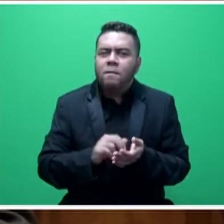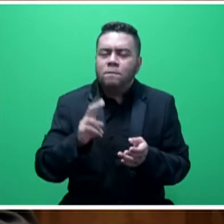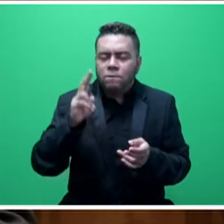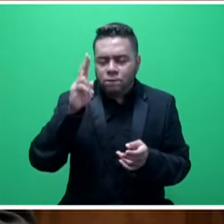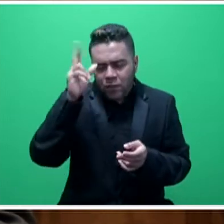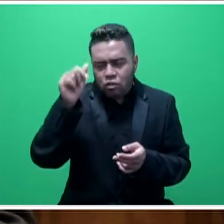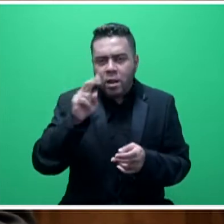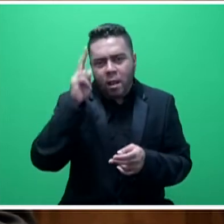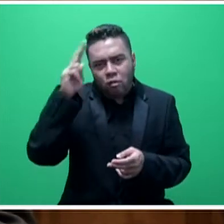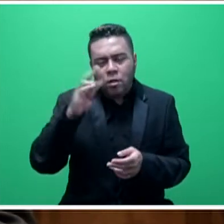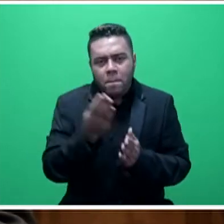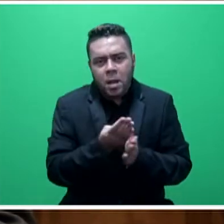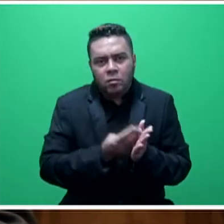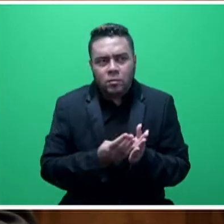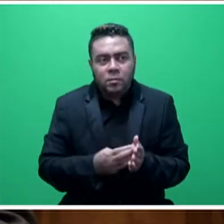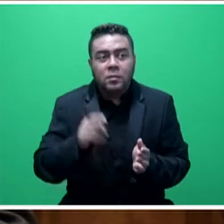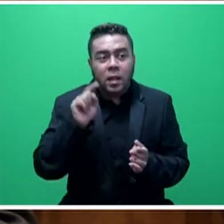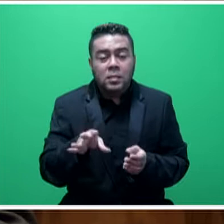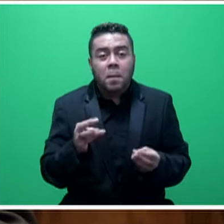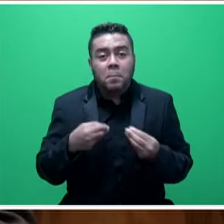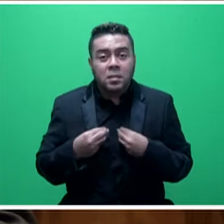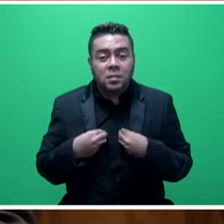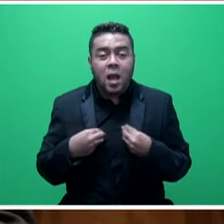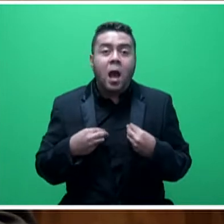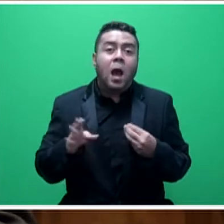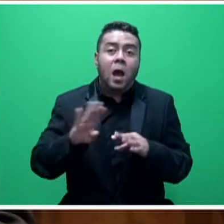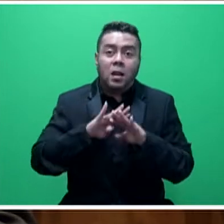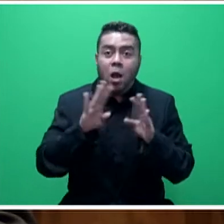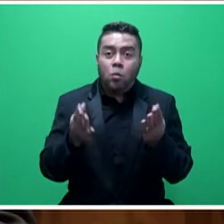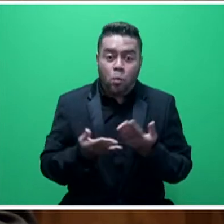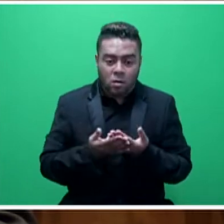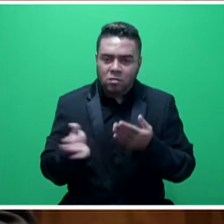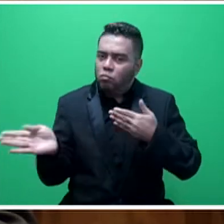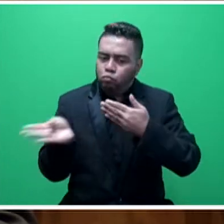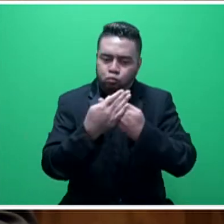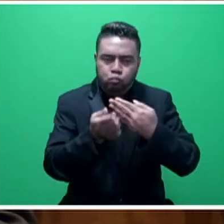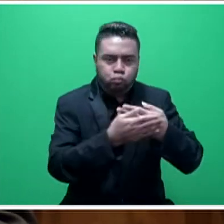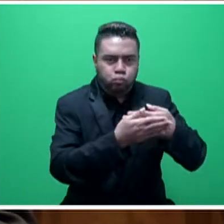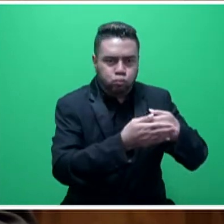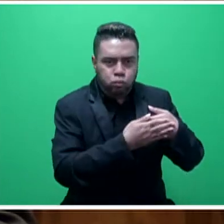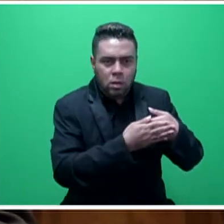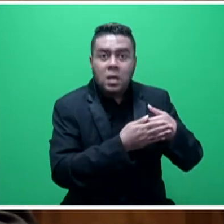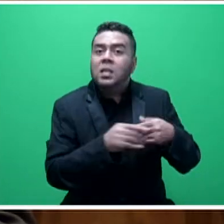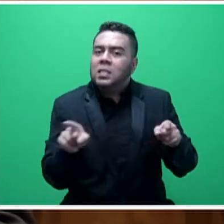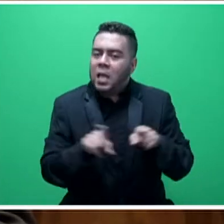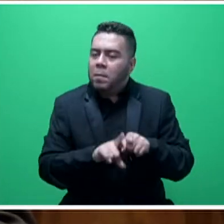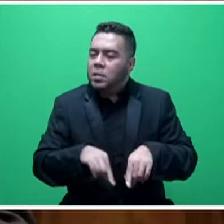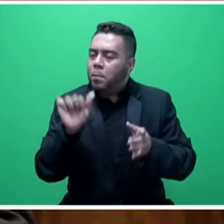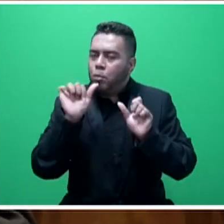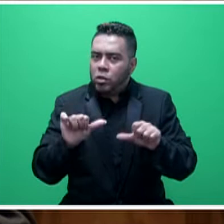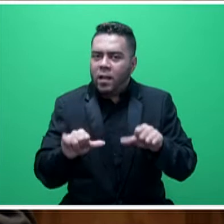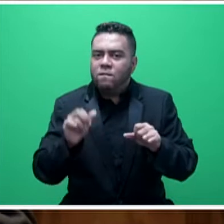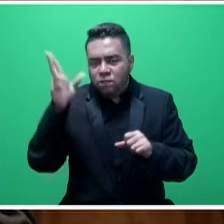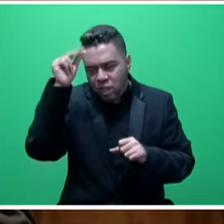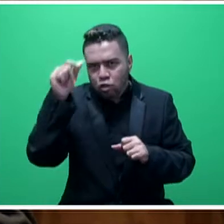budget. Mr. Speaker, says businesses around the world are shutting down. It is critical for us to protect Fijian businesses for the sake of